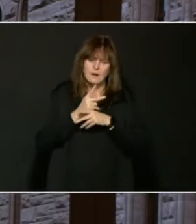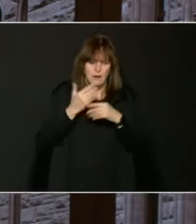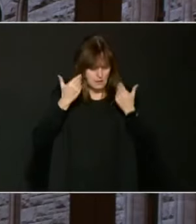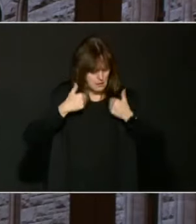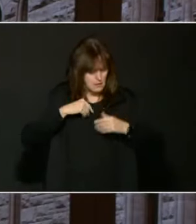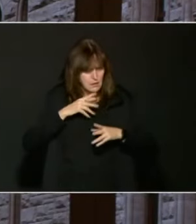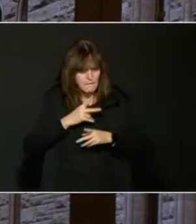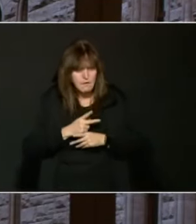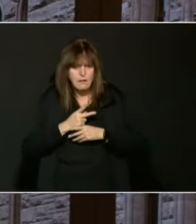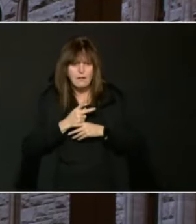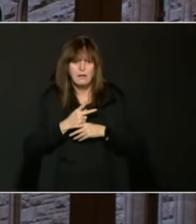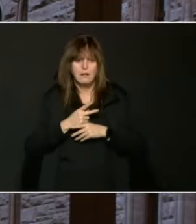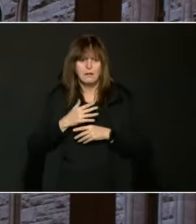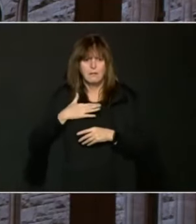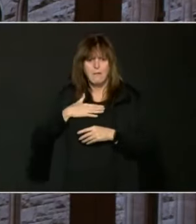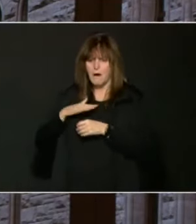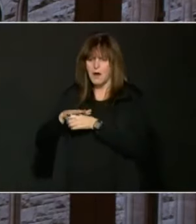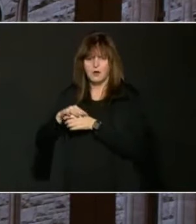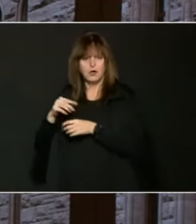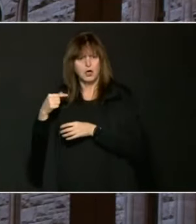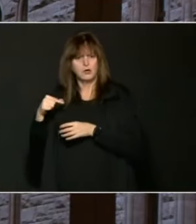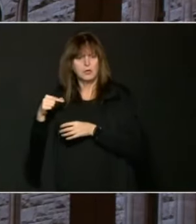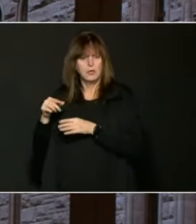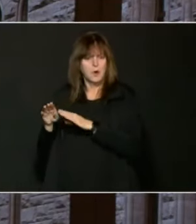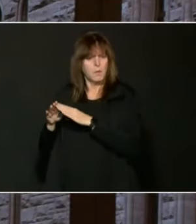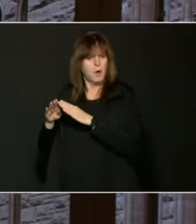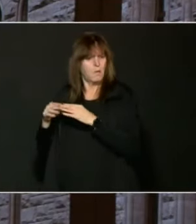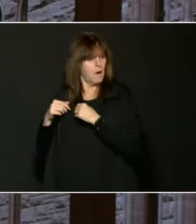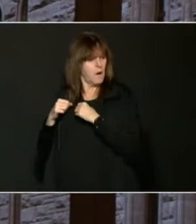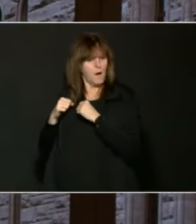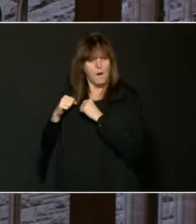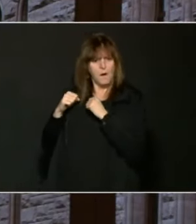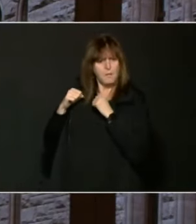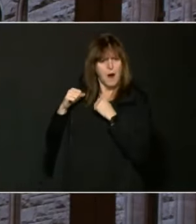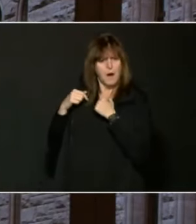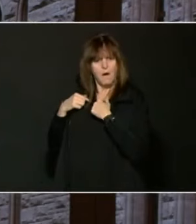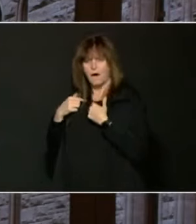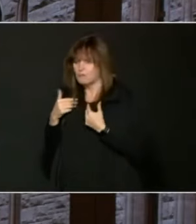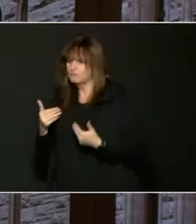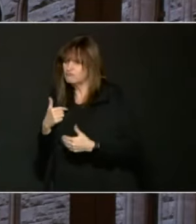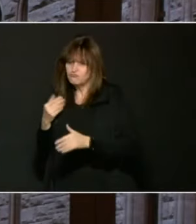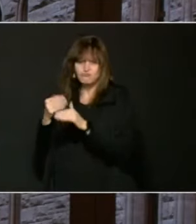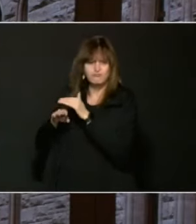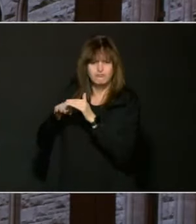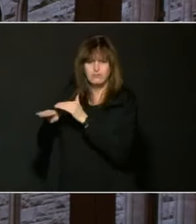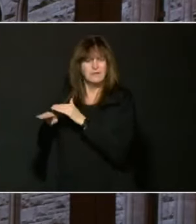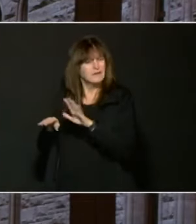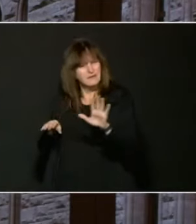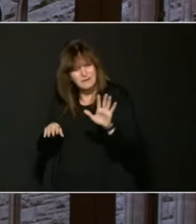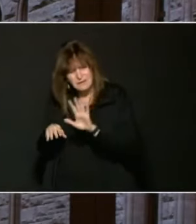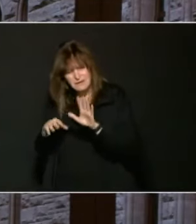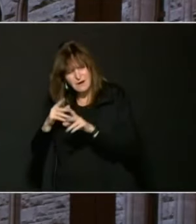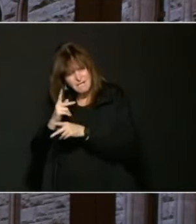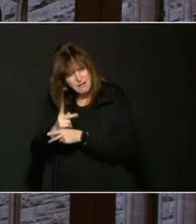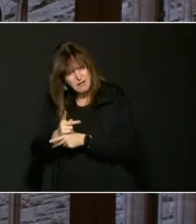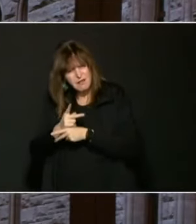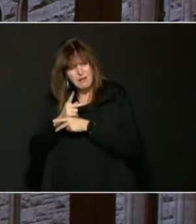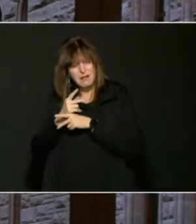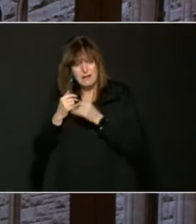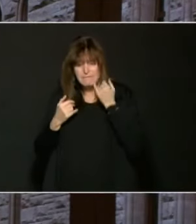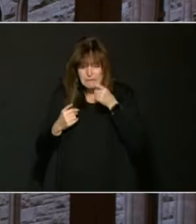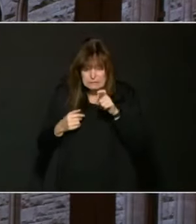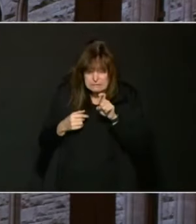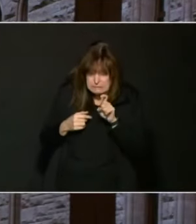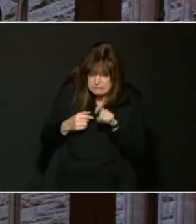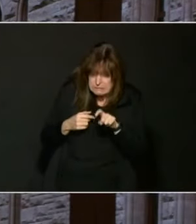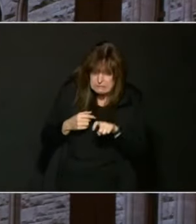there's some services that now you are able to access. I would say do that very judiciously, very carefully, limited. It's